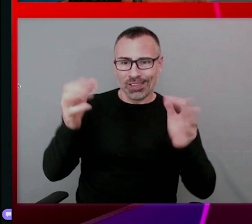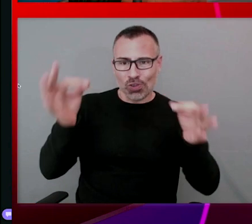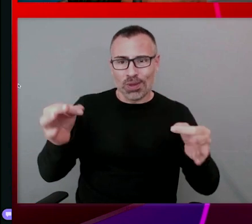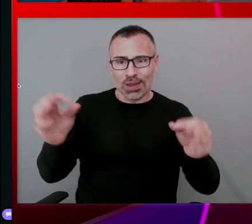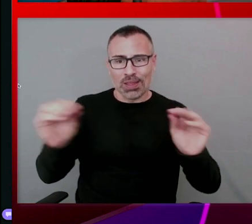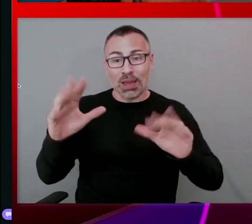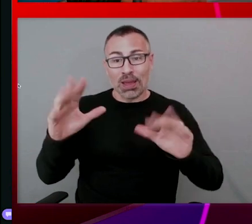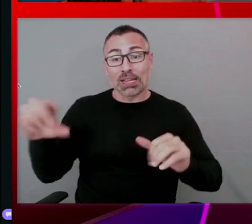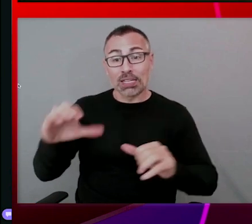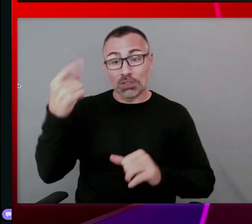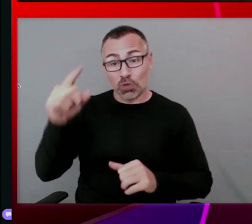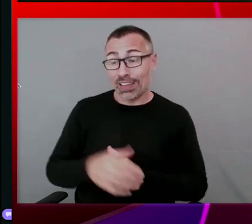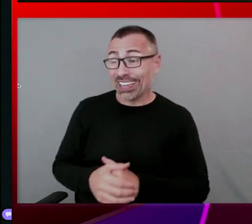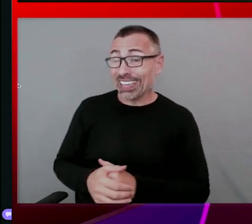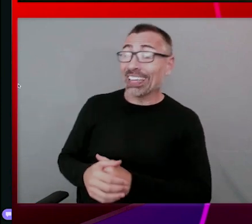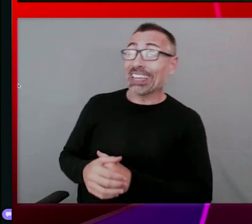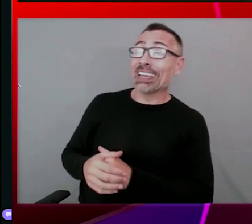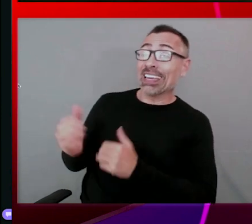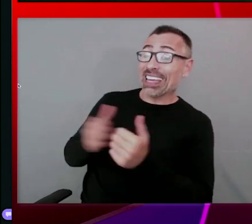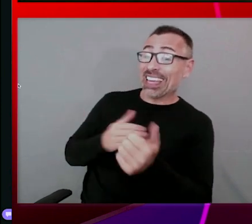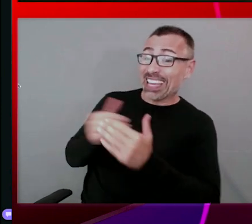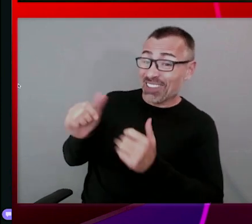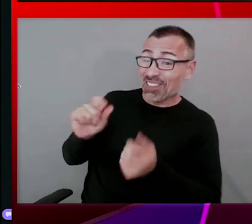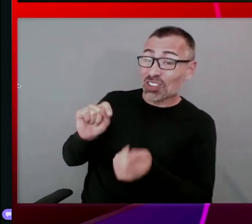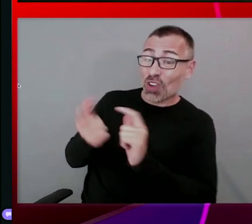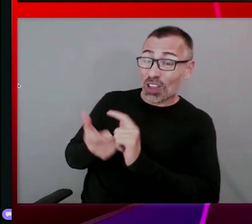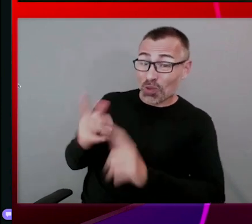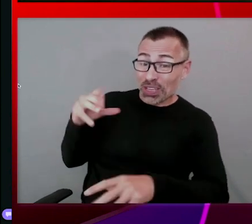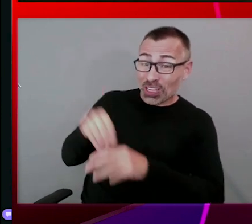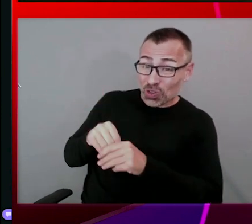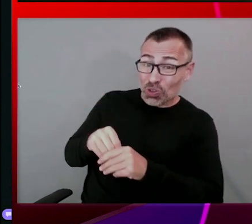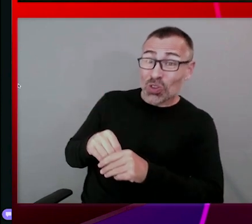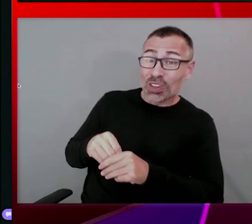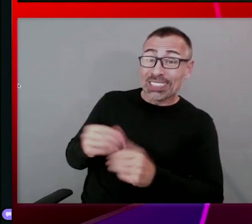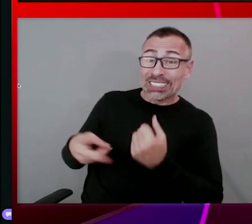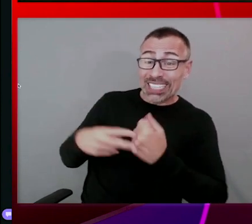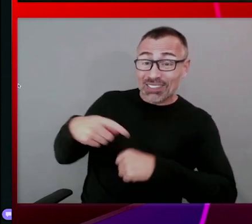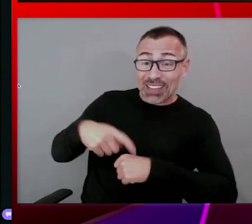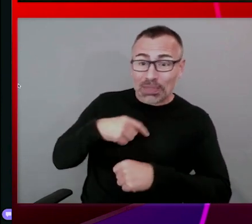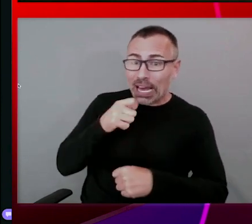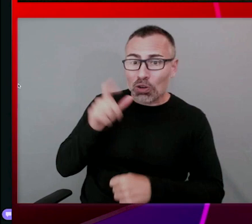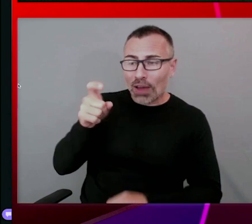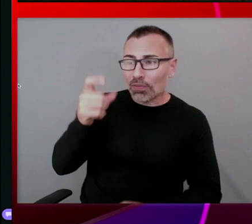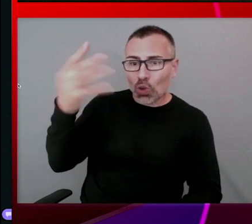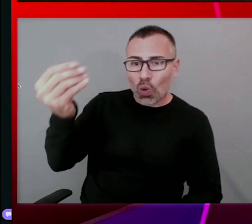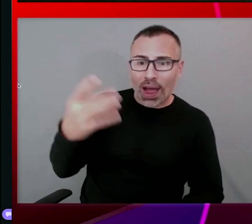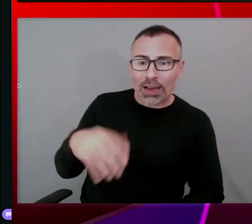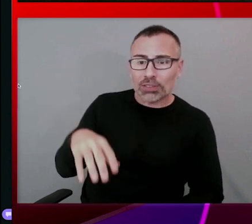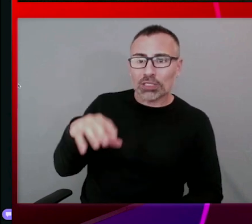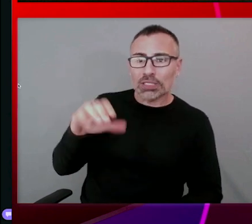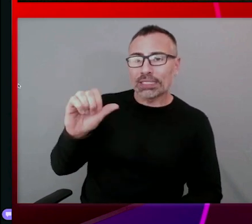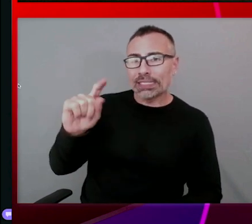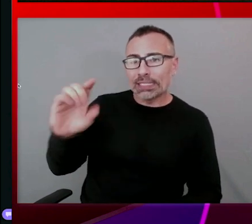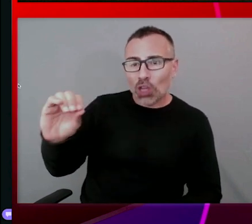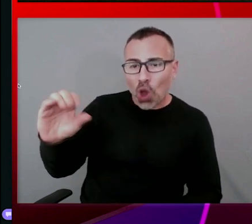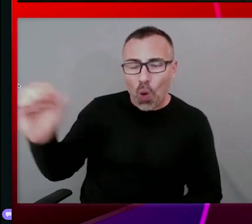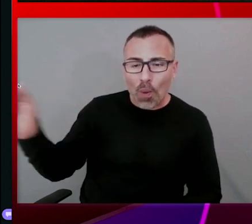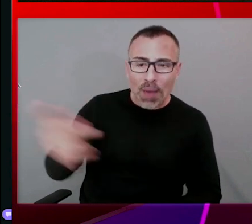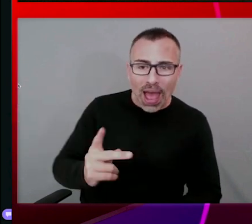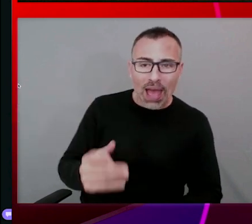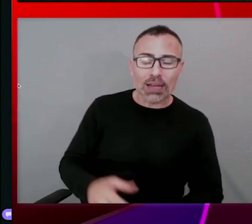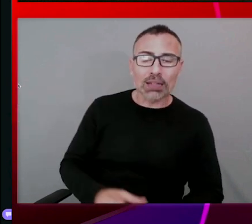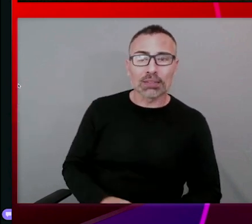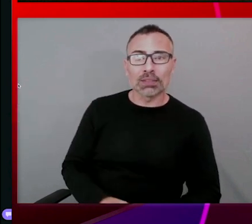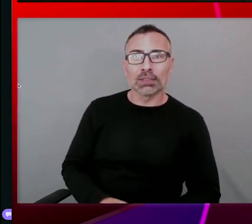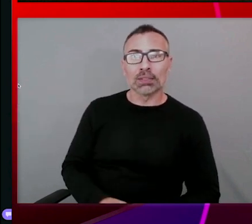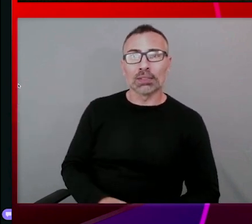the transforms being built in, that's saving time. That's saving with you not having to go out to, say, ETL and back and do it. Exactly. It's 300 plus